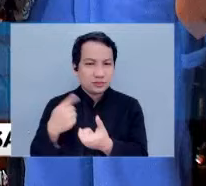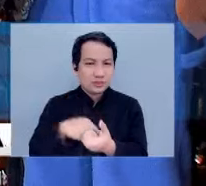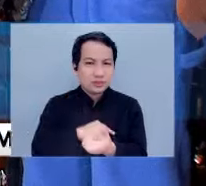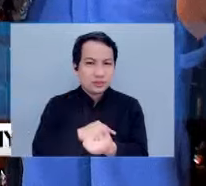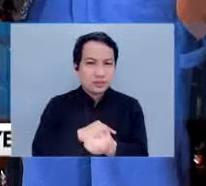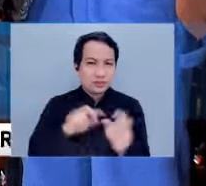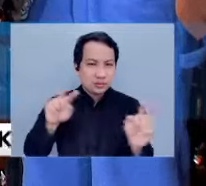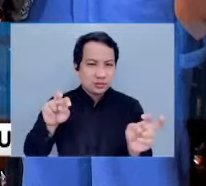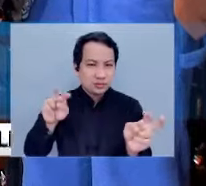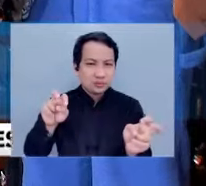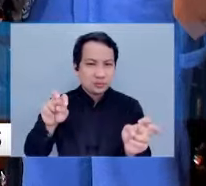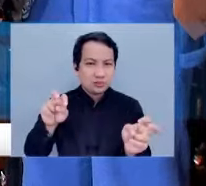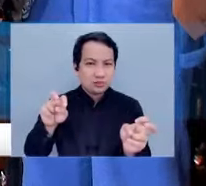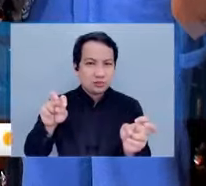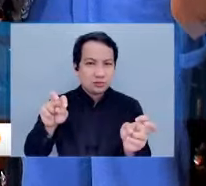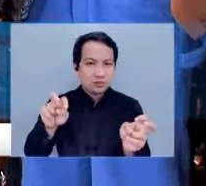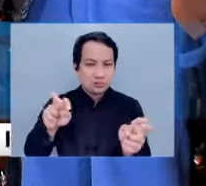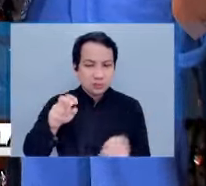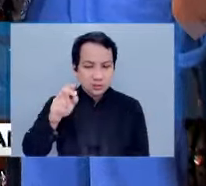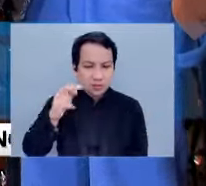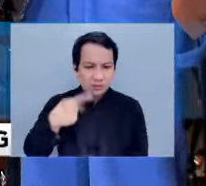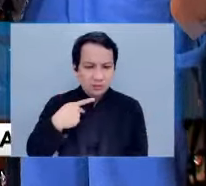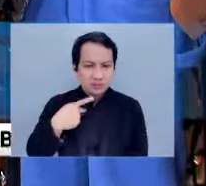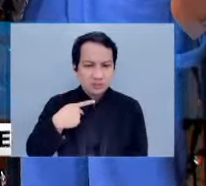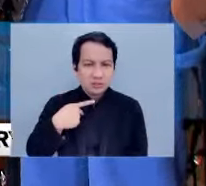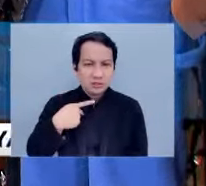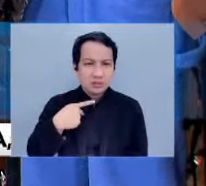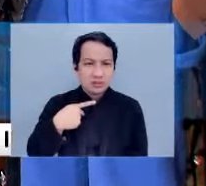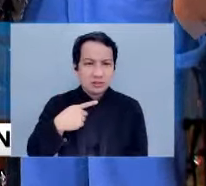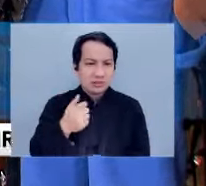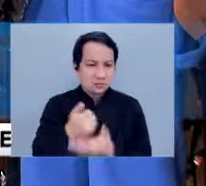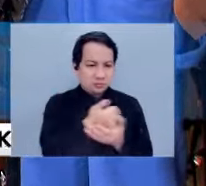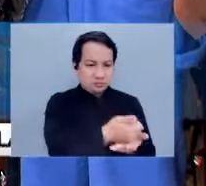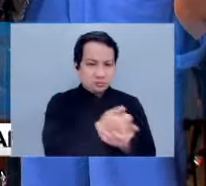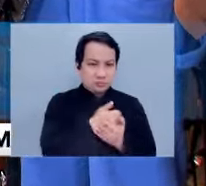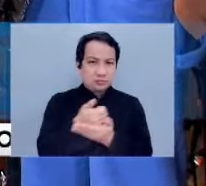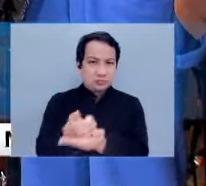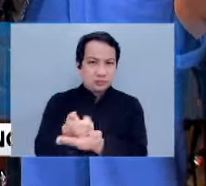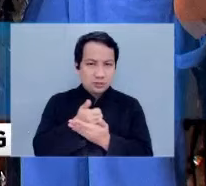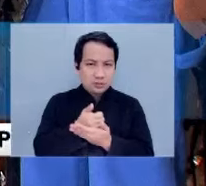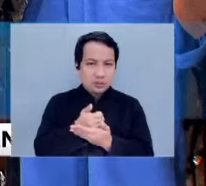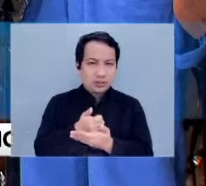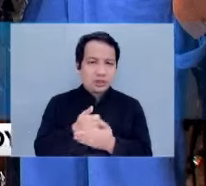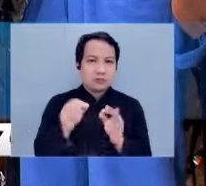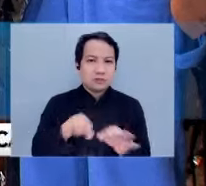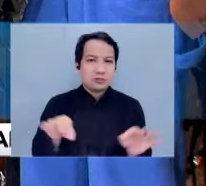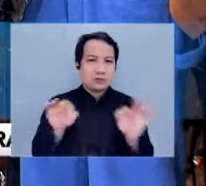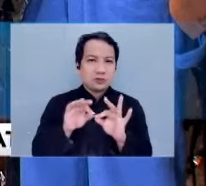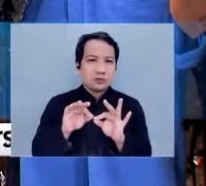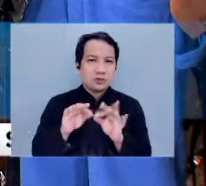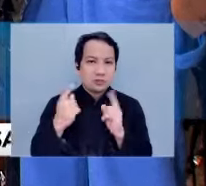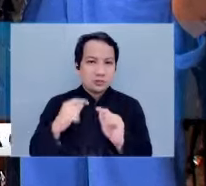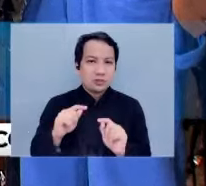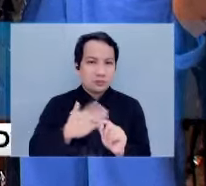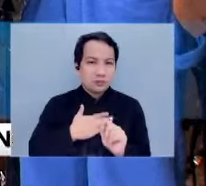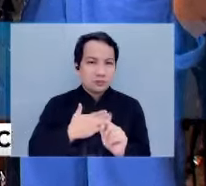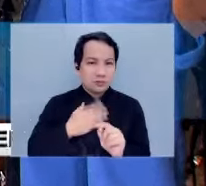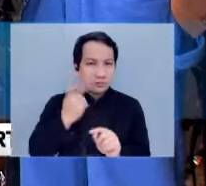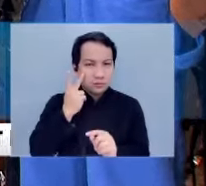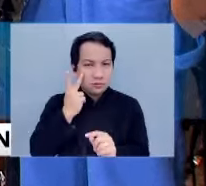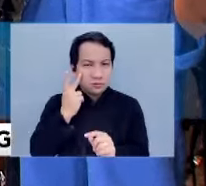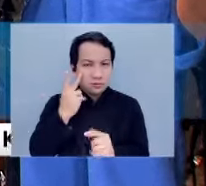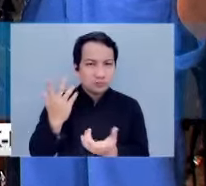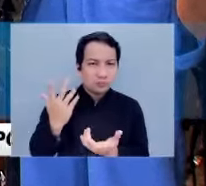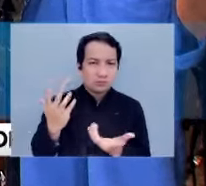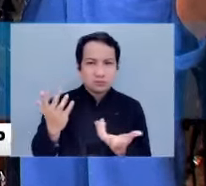a way, like a philosophy na we help each other out, but more than anything, we try to also serve the song.